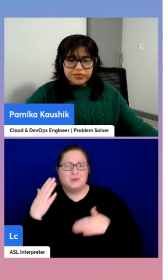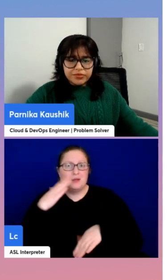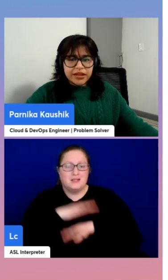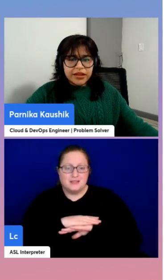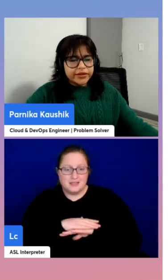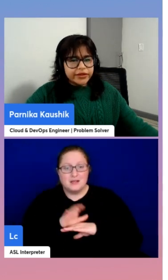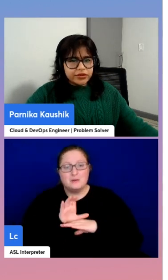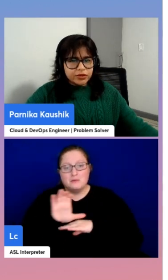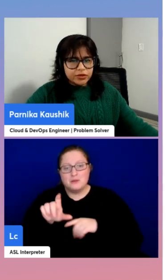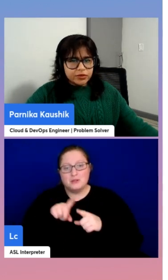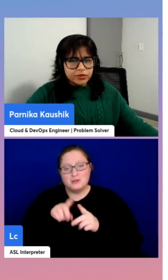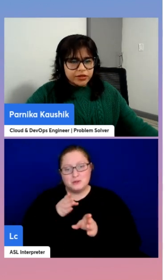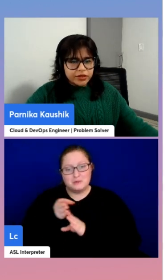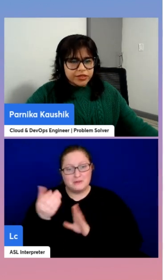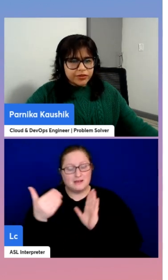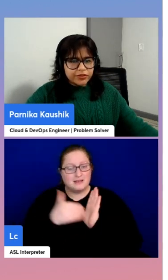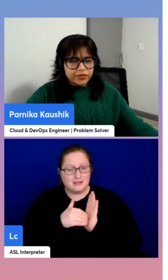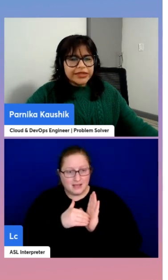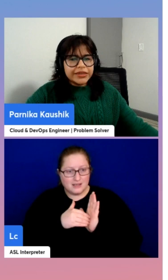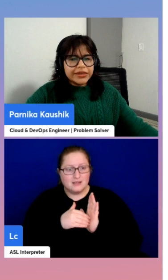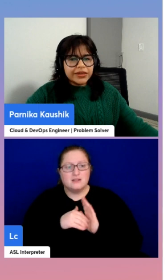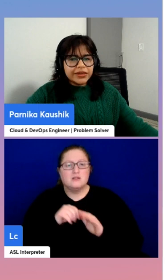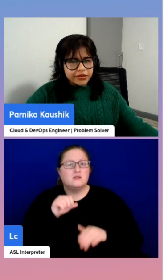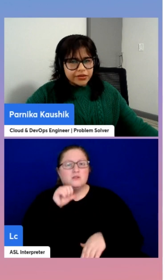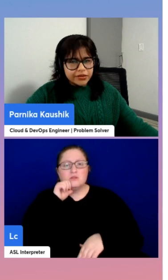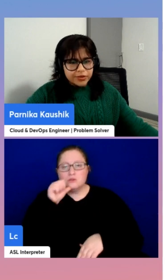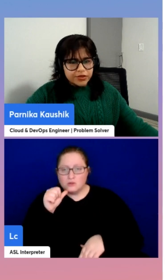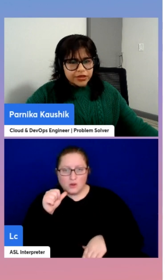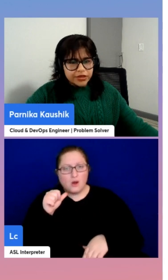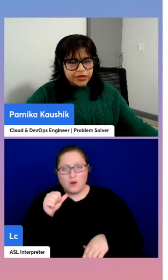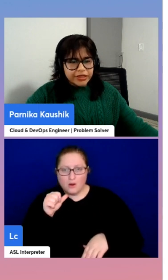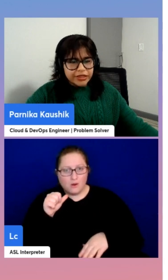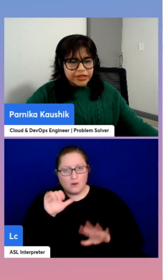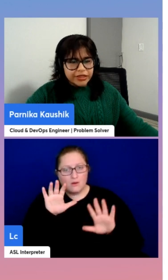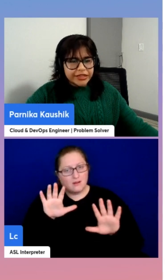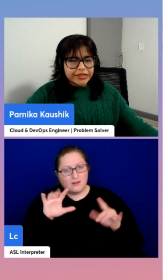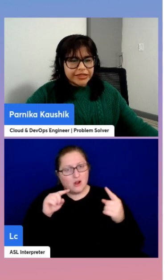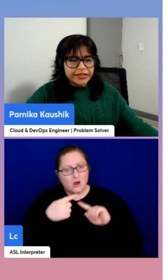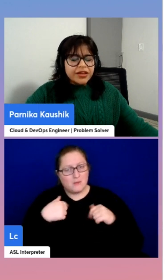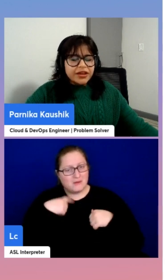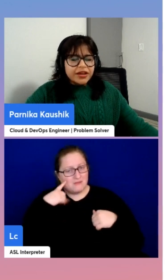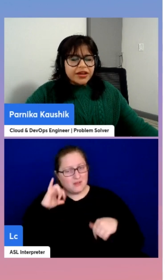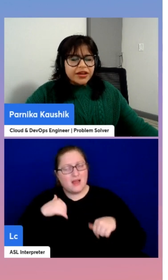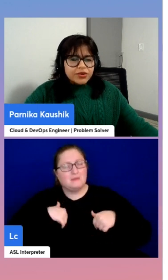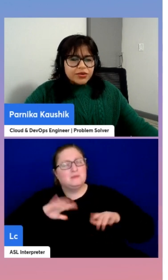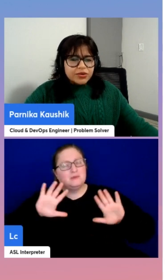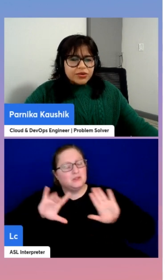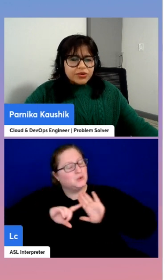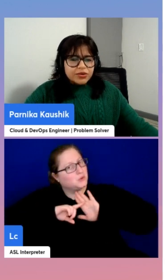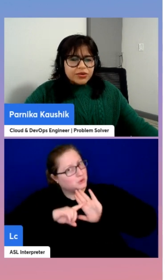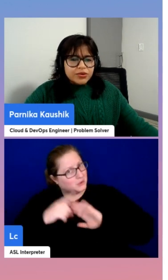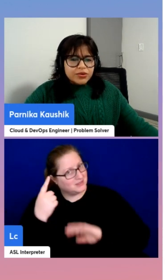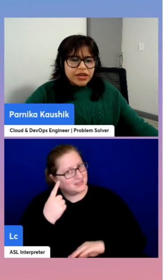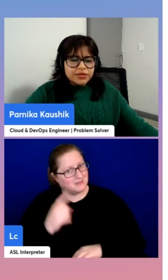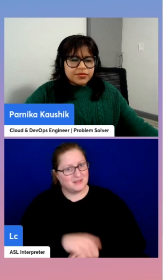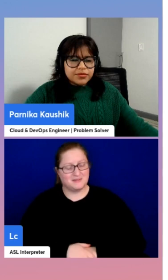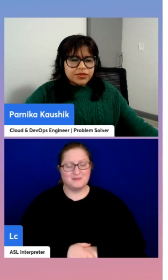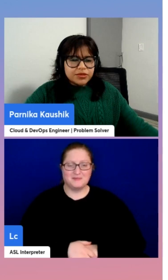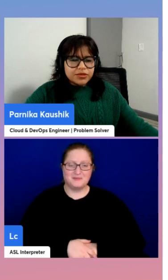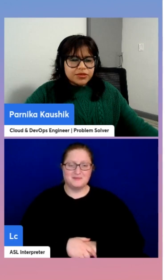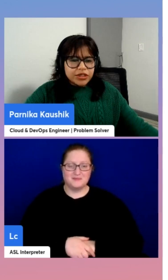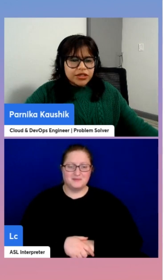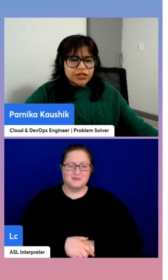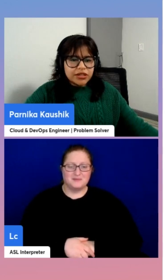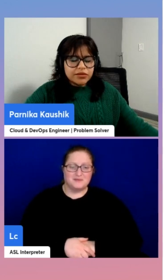to main. Again, don't put my head on a spike for that. I'm just demonstrating something. Cool. That action's